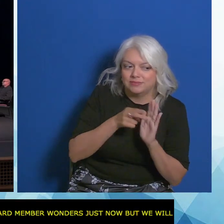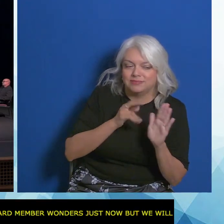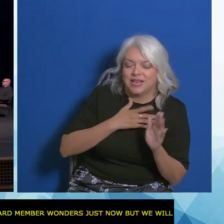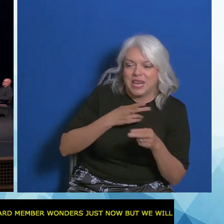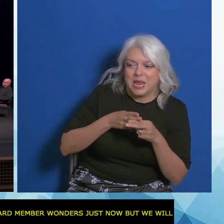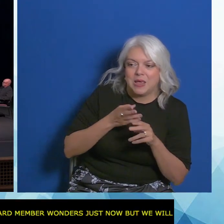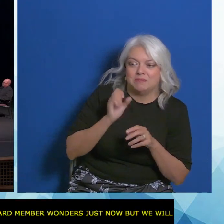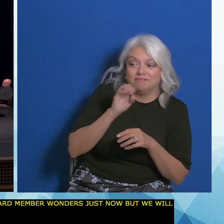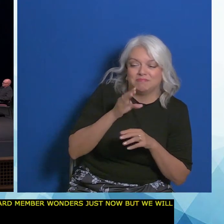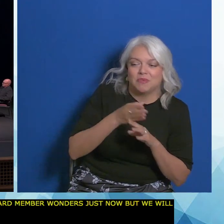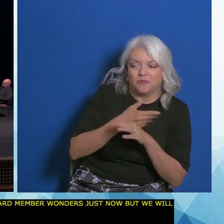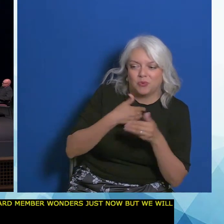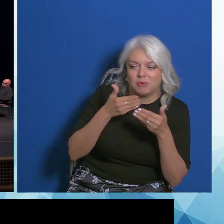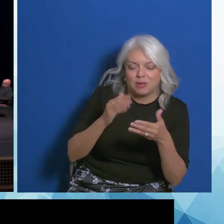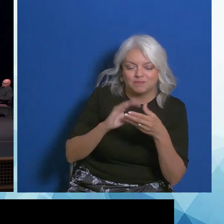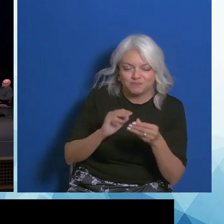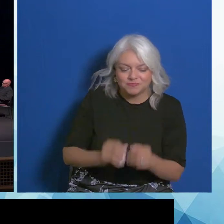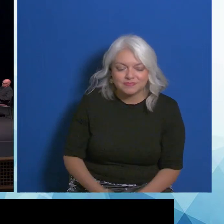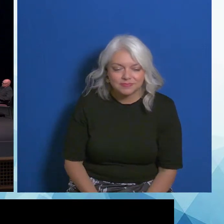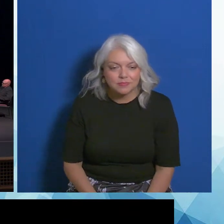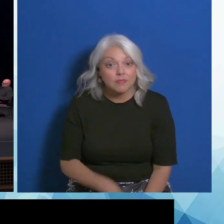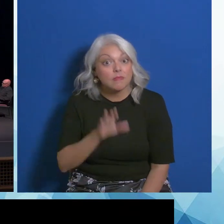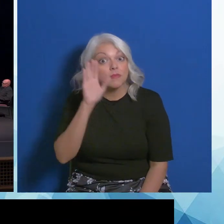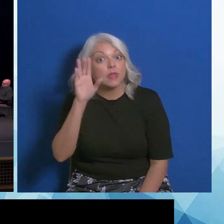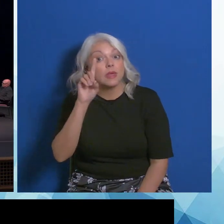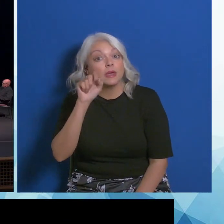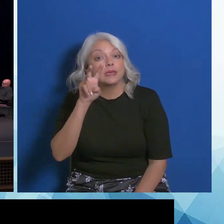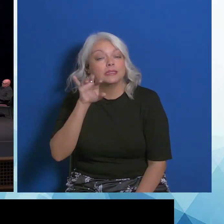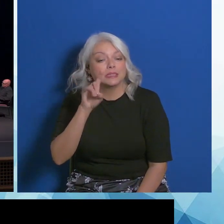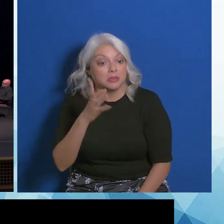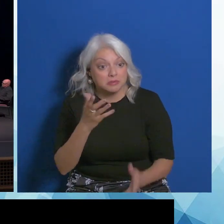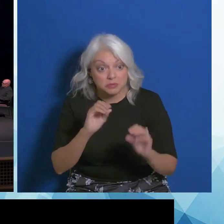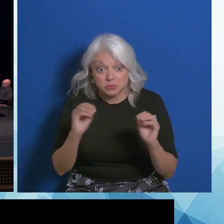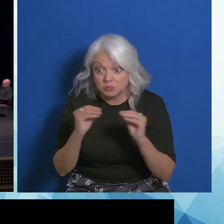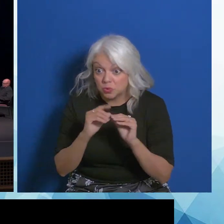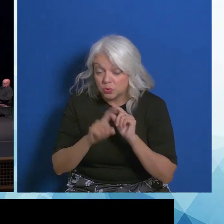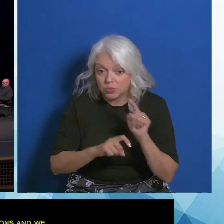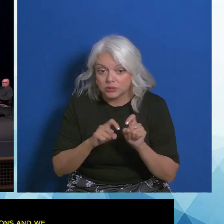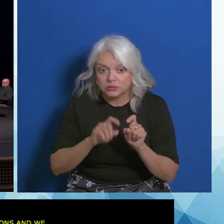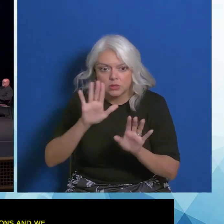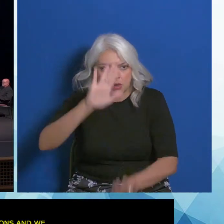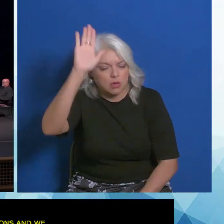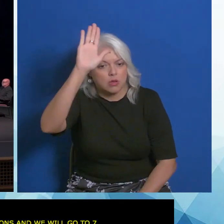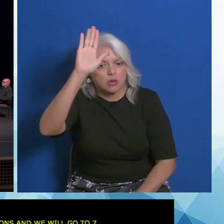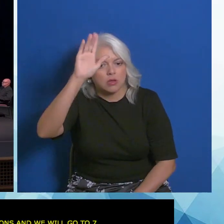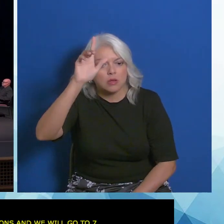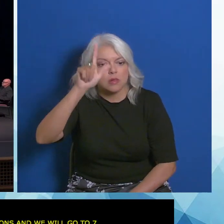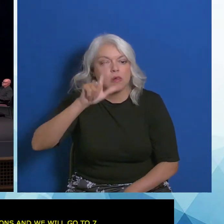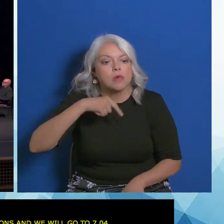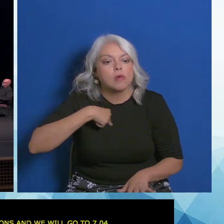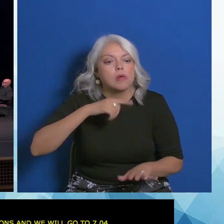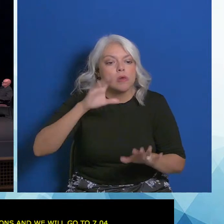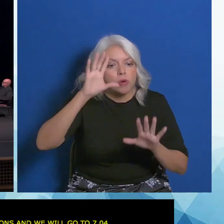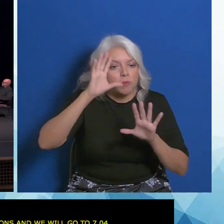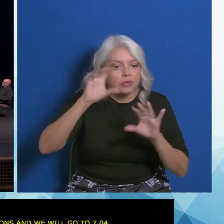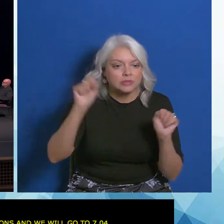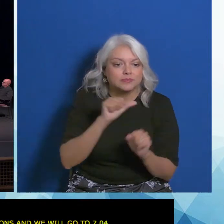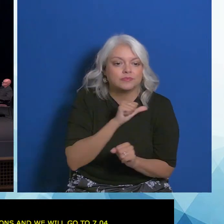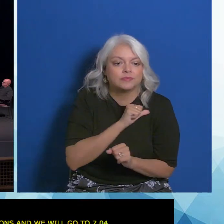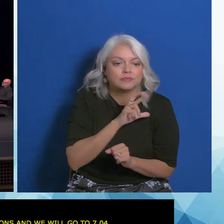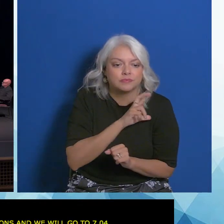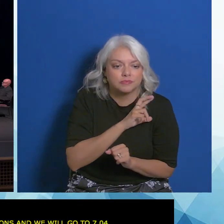Again, this is David. If no other questions, we'll go to 7.04. This is Superintendent Reichman. Oh, sure.